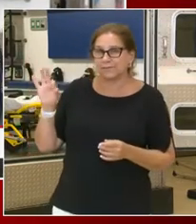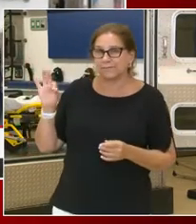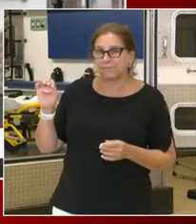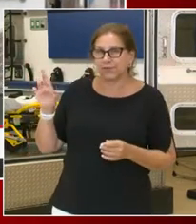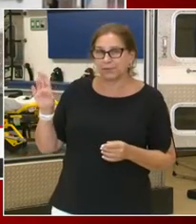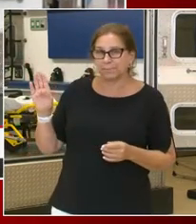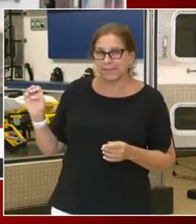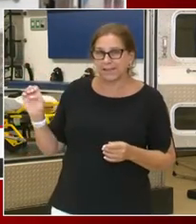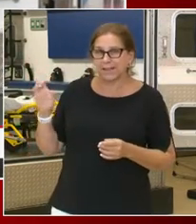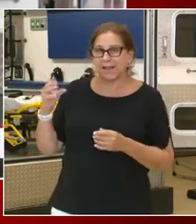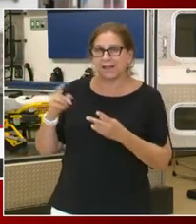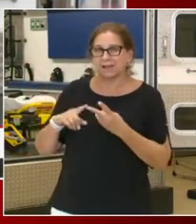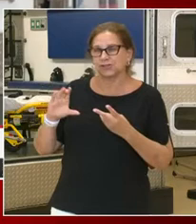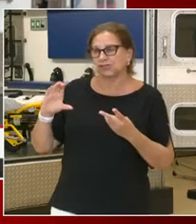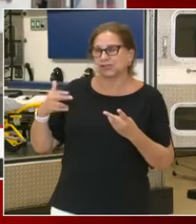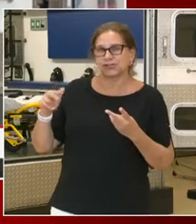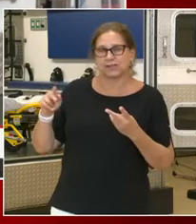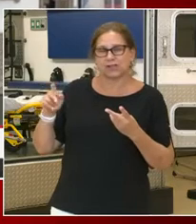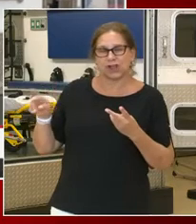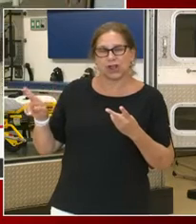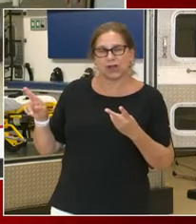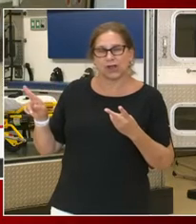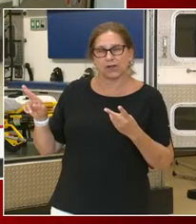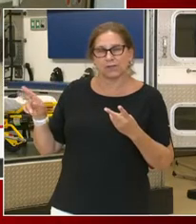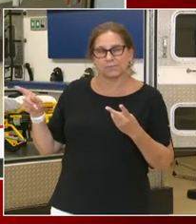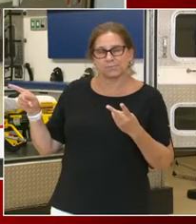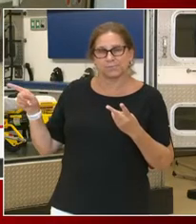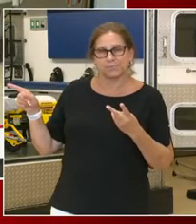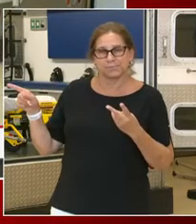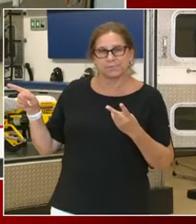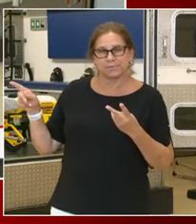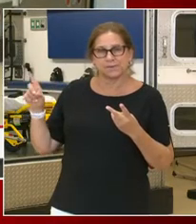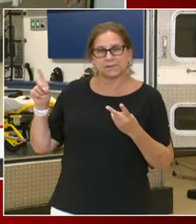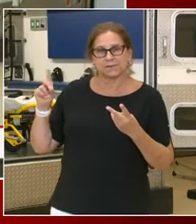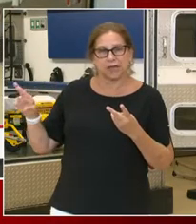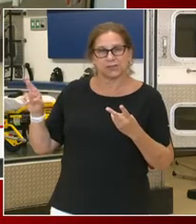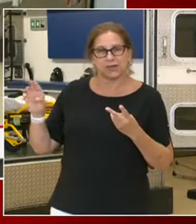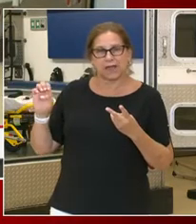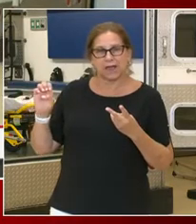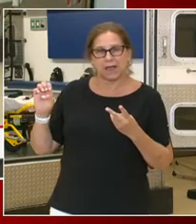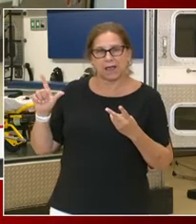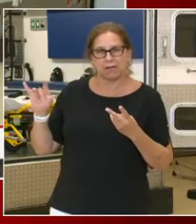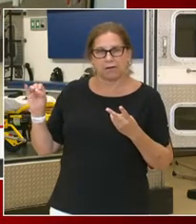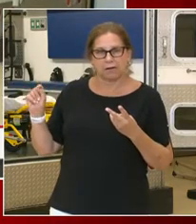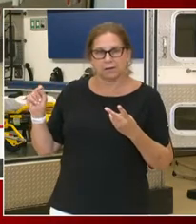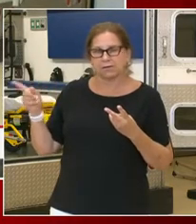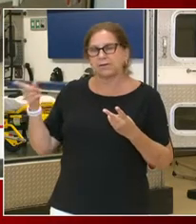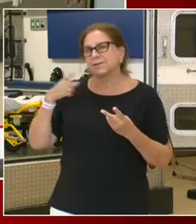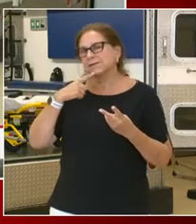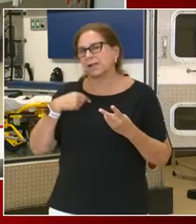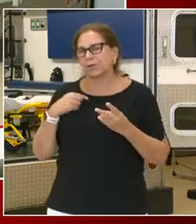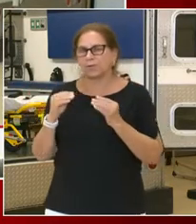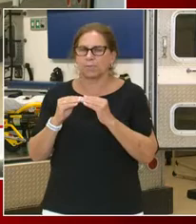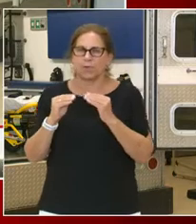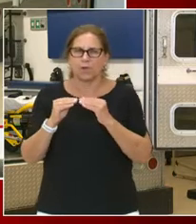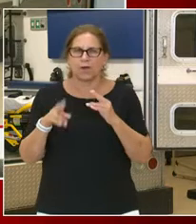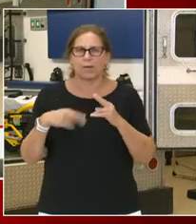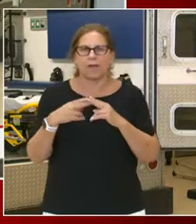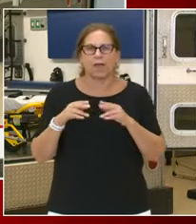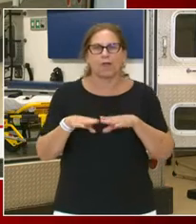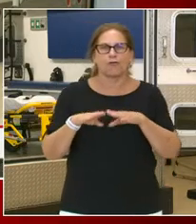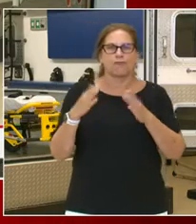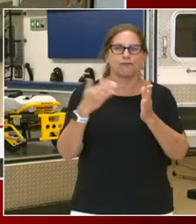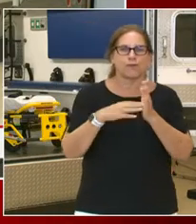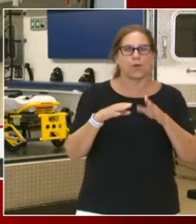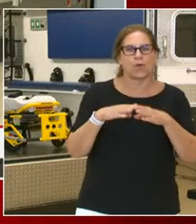steps that DCPS and charter LEAs across the city have taken to open safely? Yeah, thank you, Tomas, for that question. So I